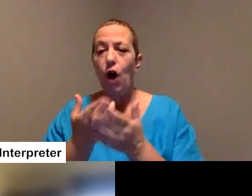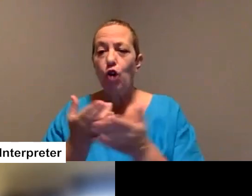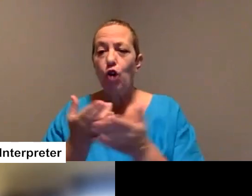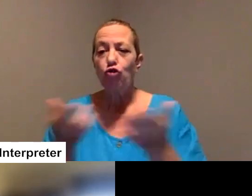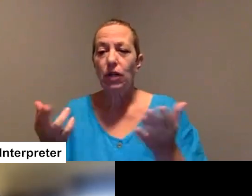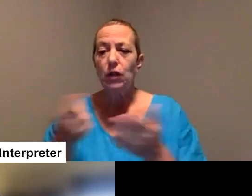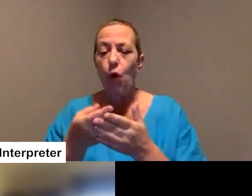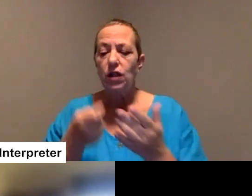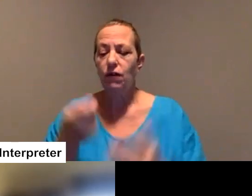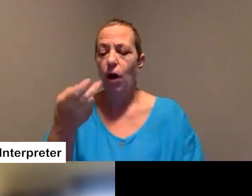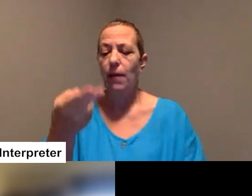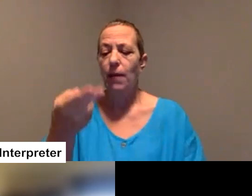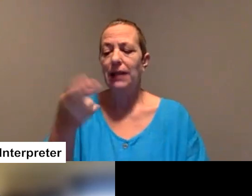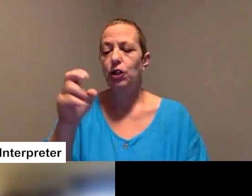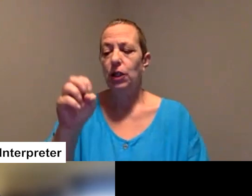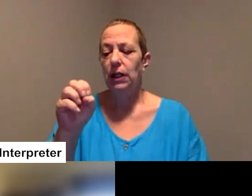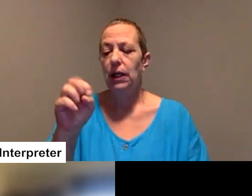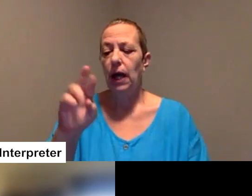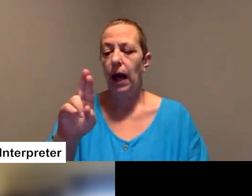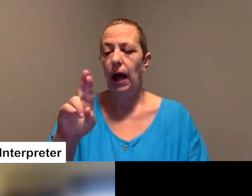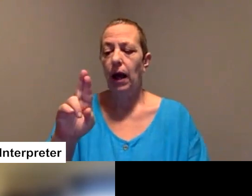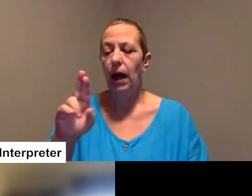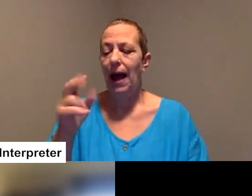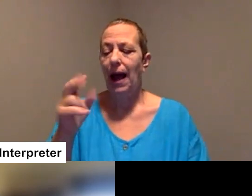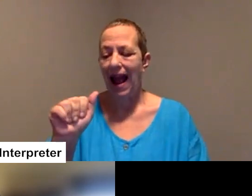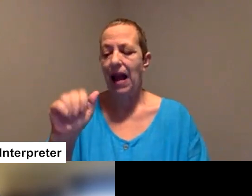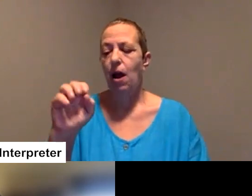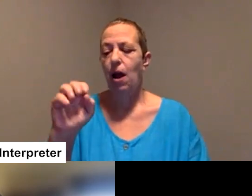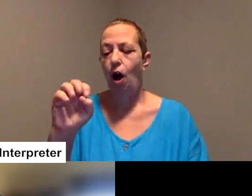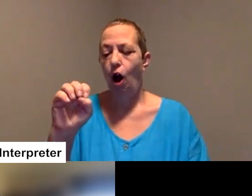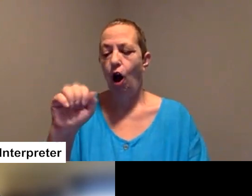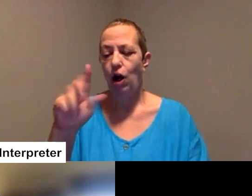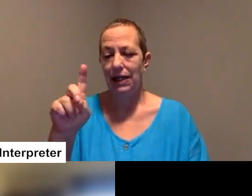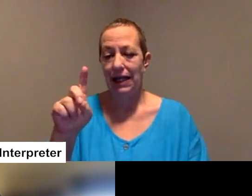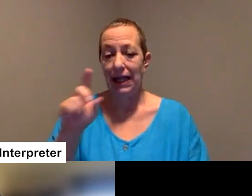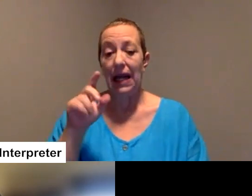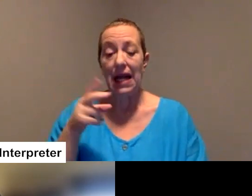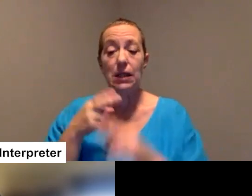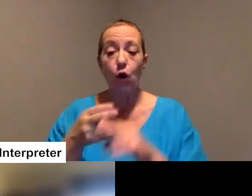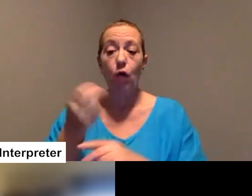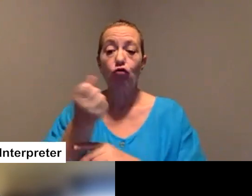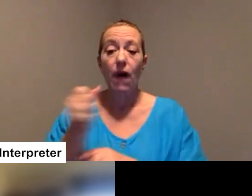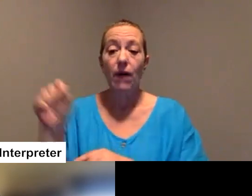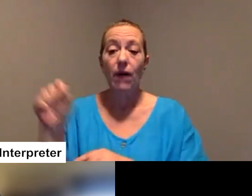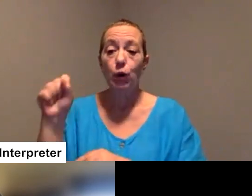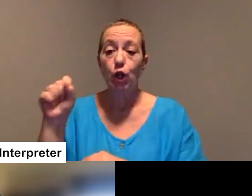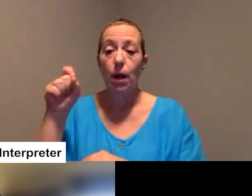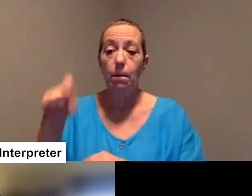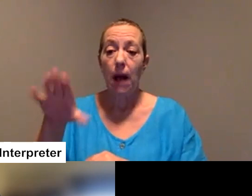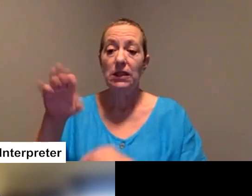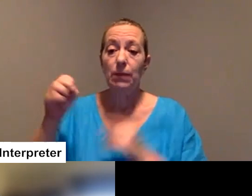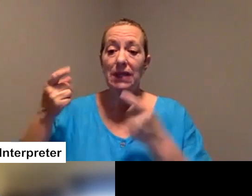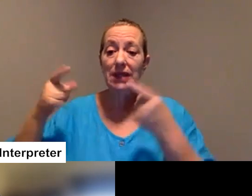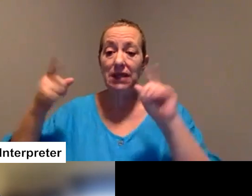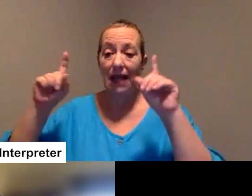HEARD, H-E-A-R-D, which is called The Revolution Must Be Accessible. It's specifically related